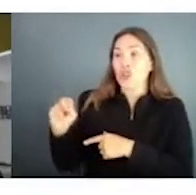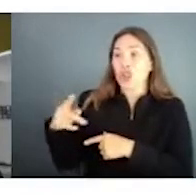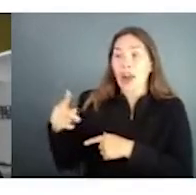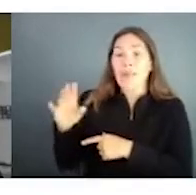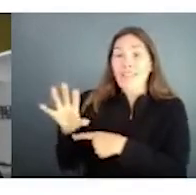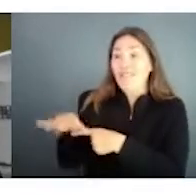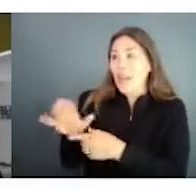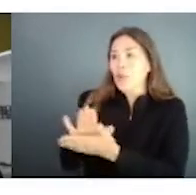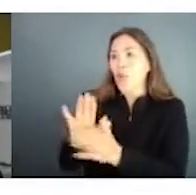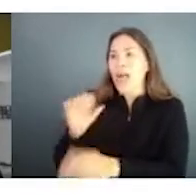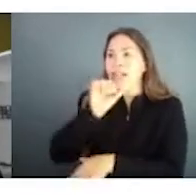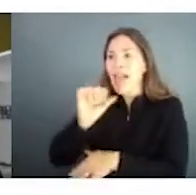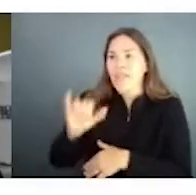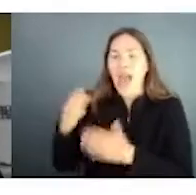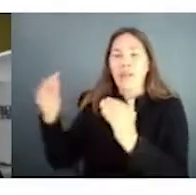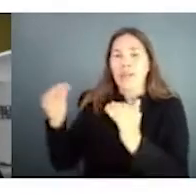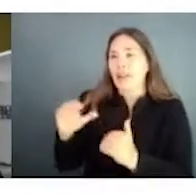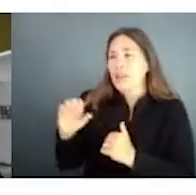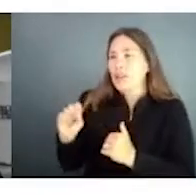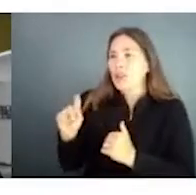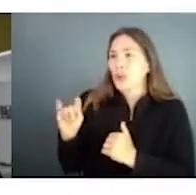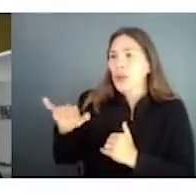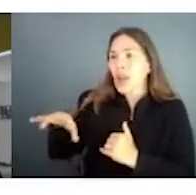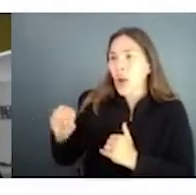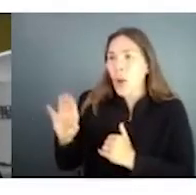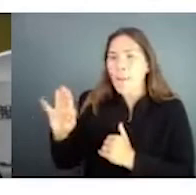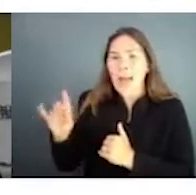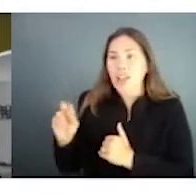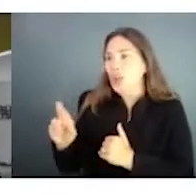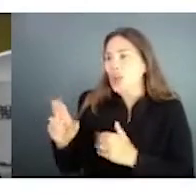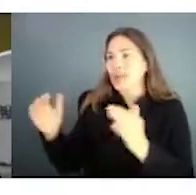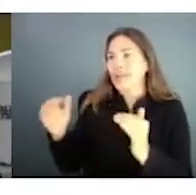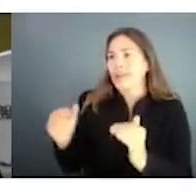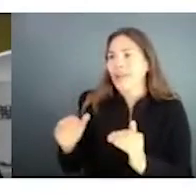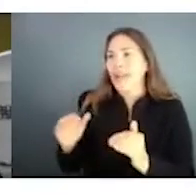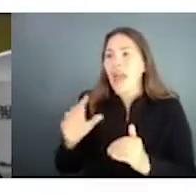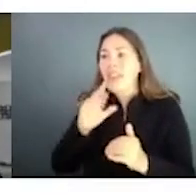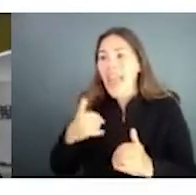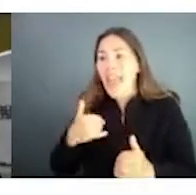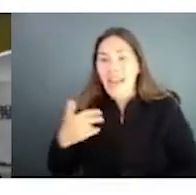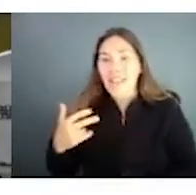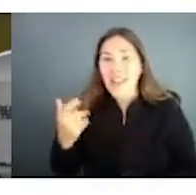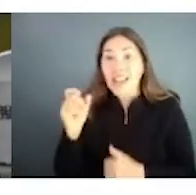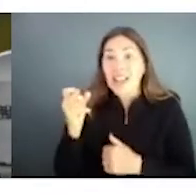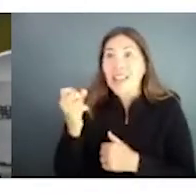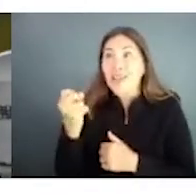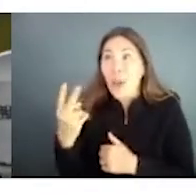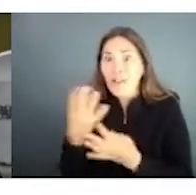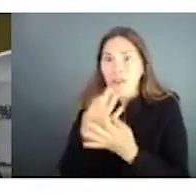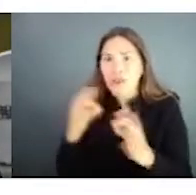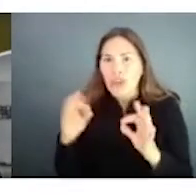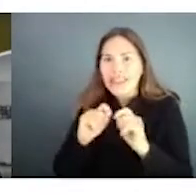Studio Binder. The Evernote writing templates one, I love too. There are 12 free templates you can use